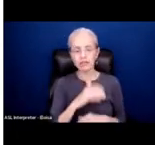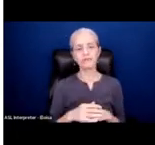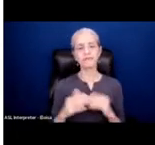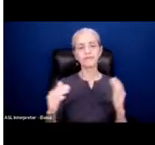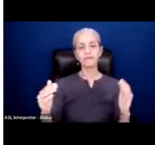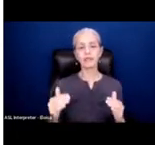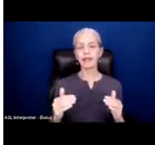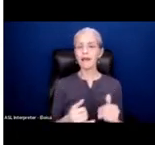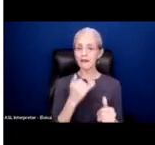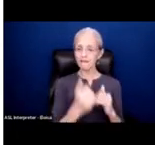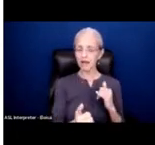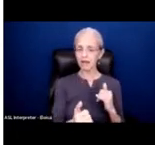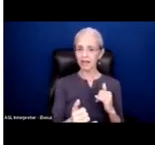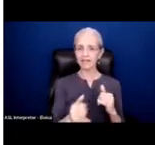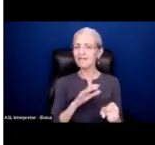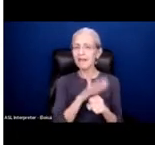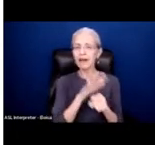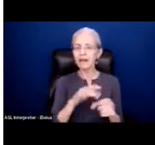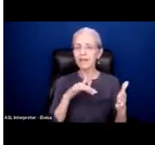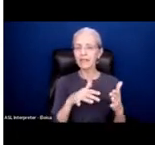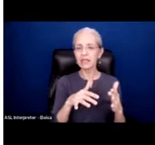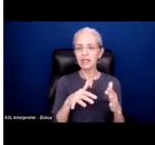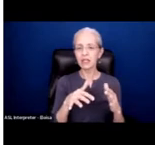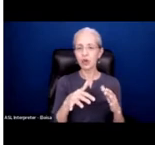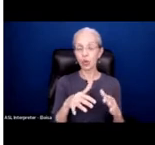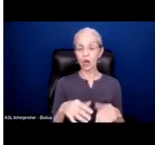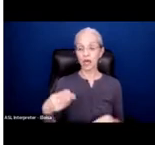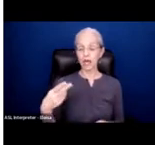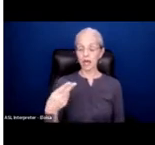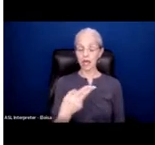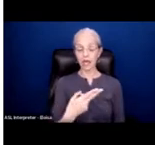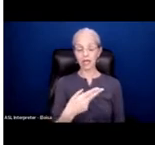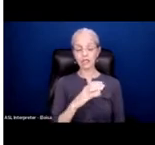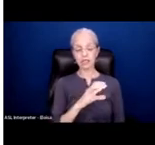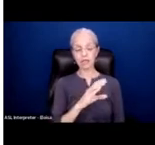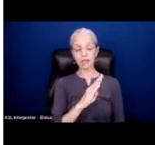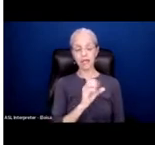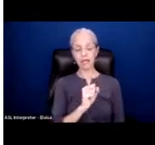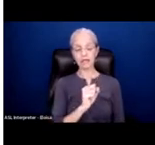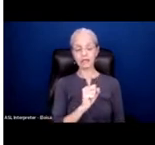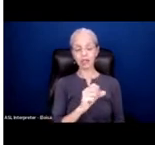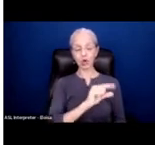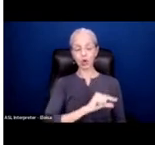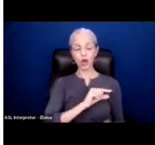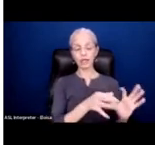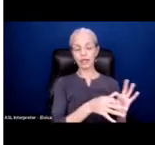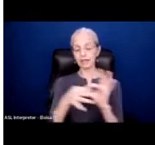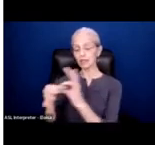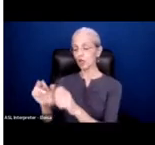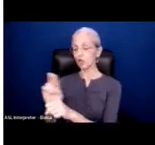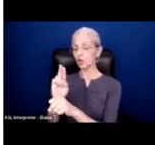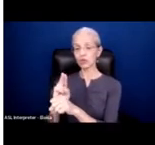studies that relate HCBS quality to key user outcomes. Next slide,